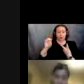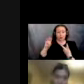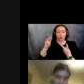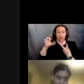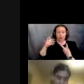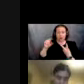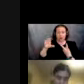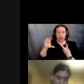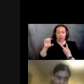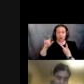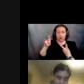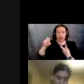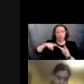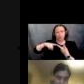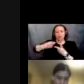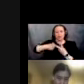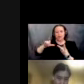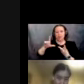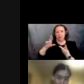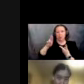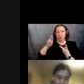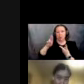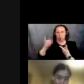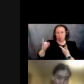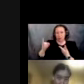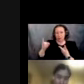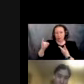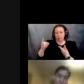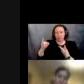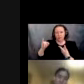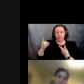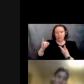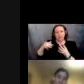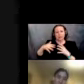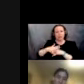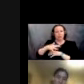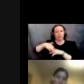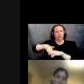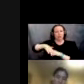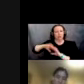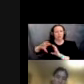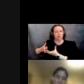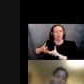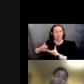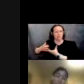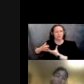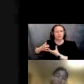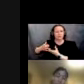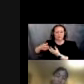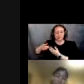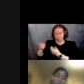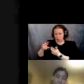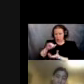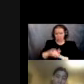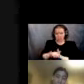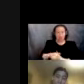in Washington State, were married. And so Grace had gone to one of